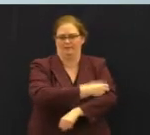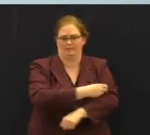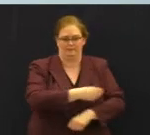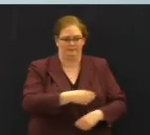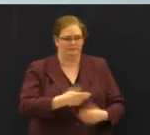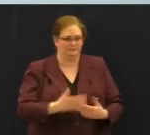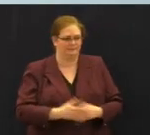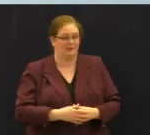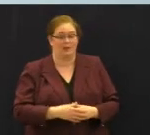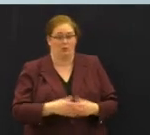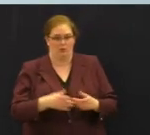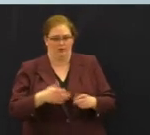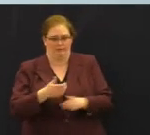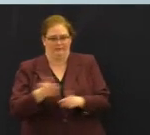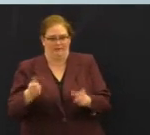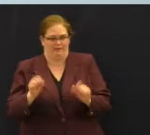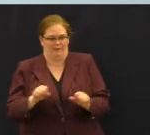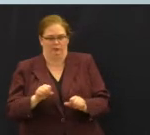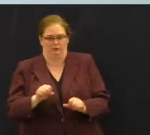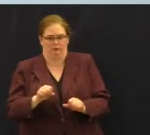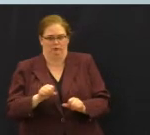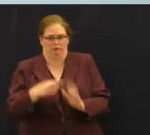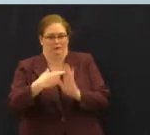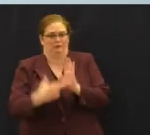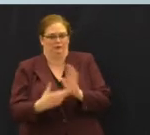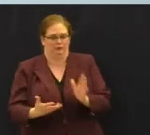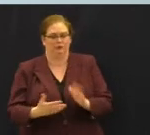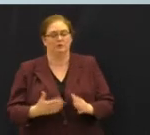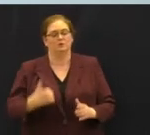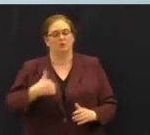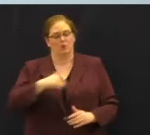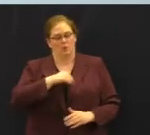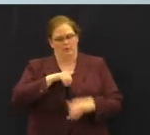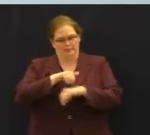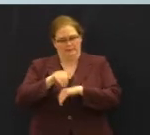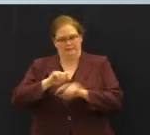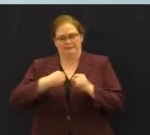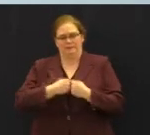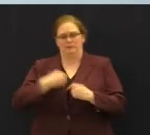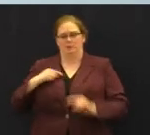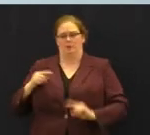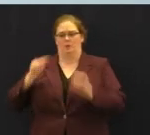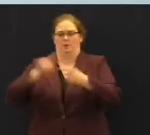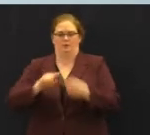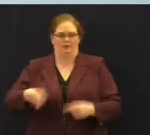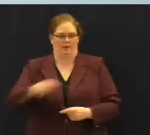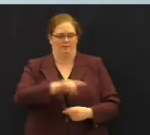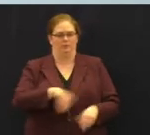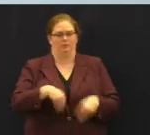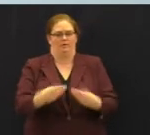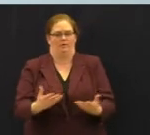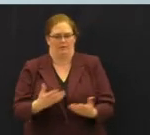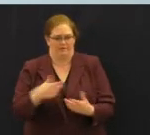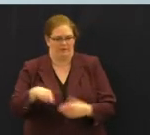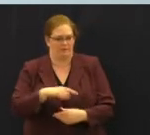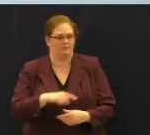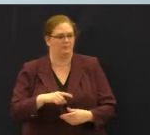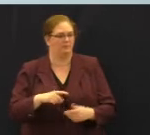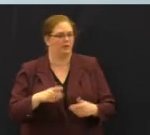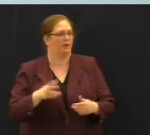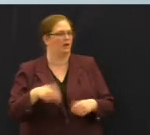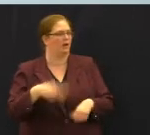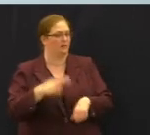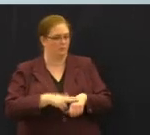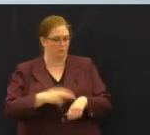register. And so we're sending teams out to actually go to them and bring the vaccine to them. And then, of course, we'll go back